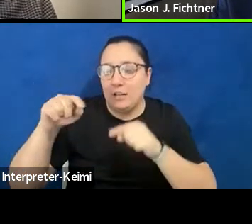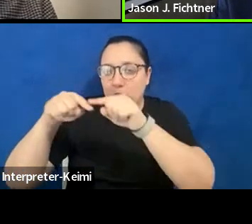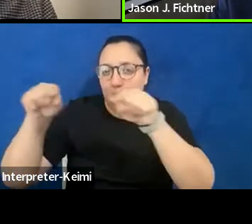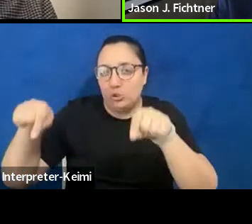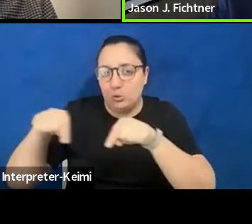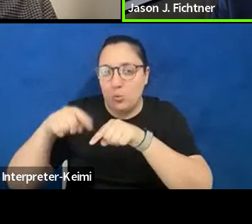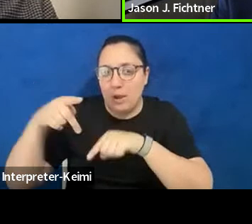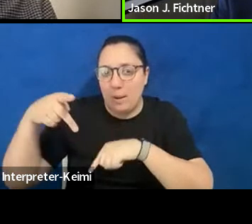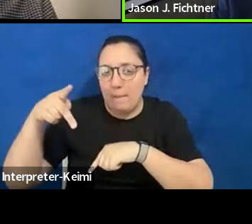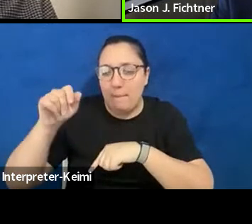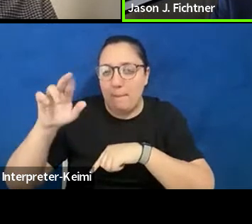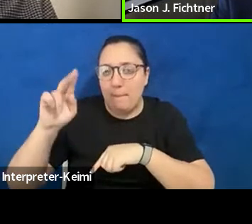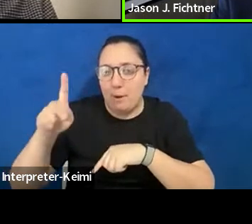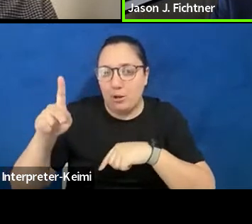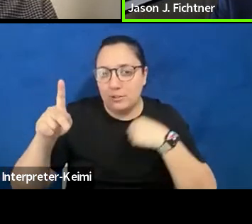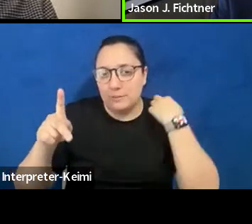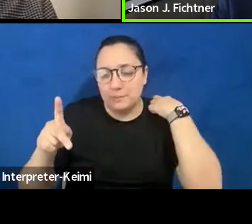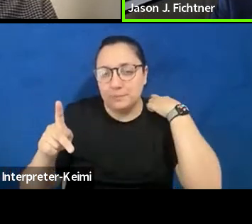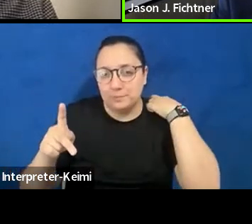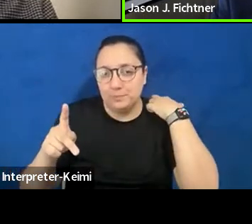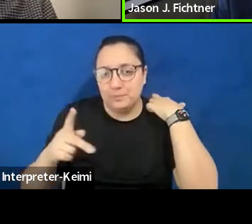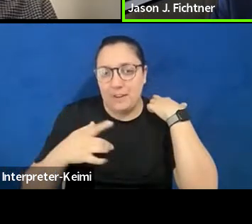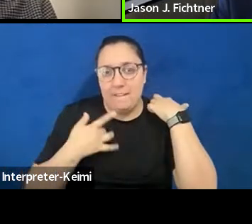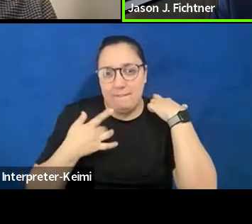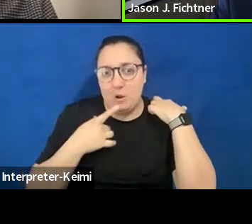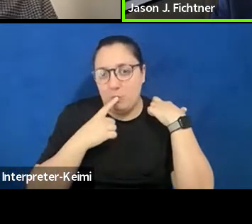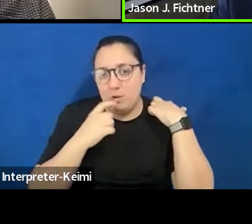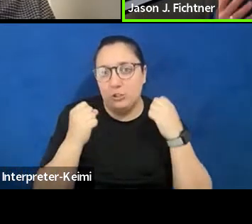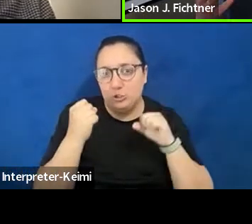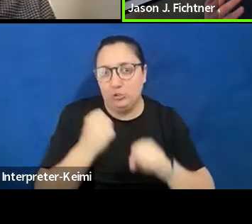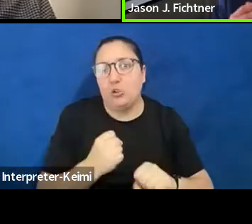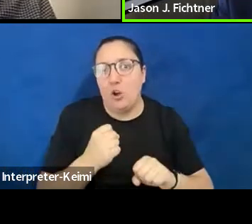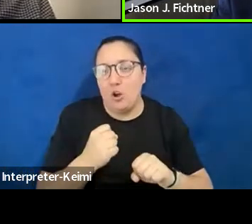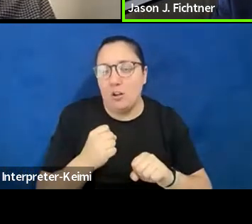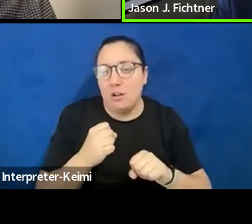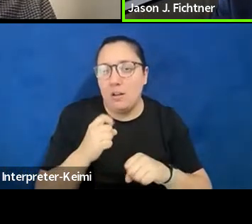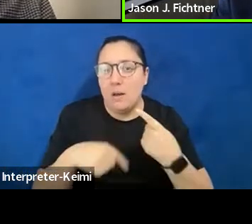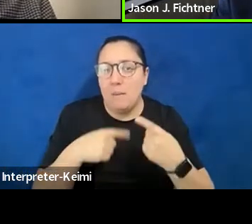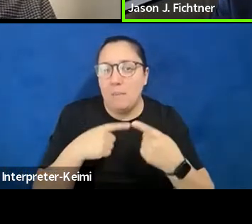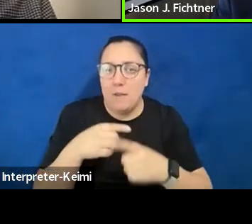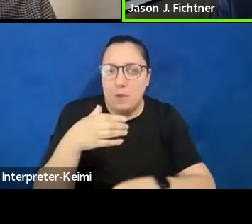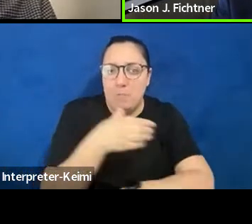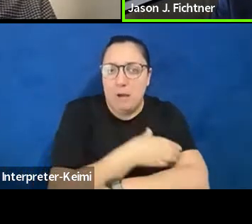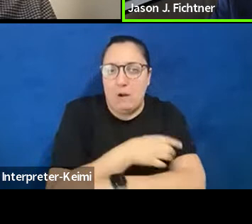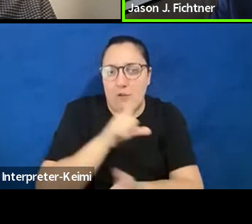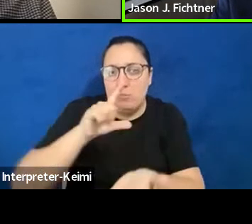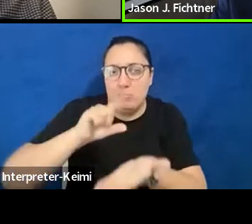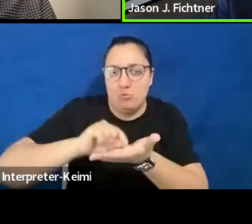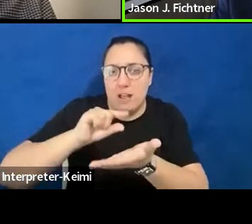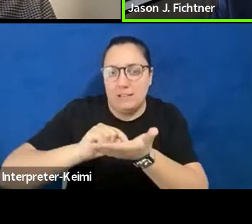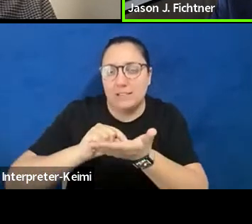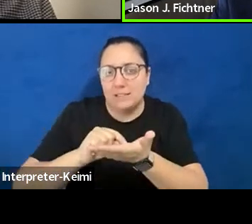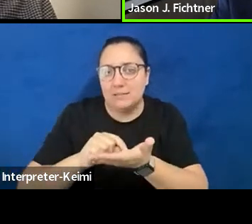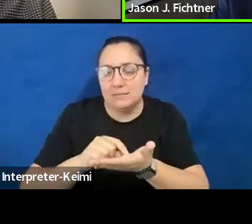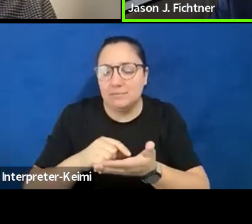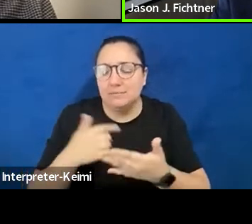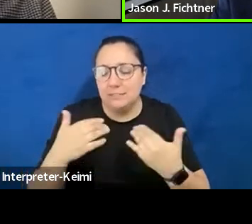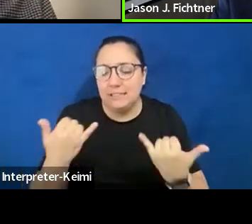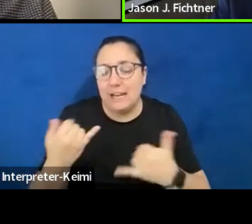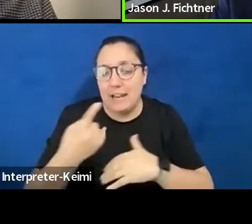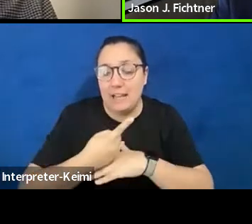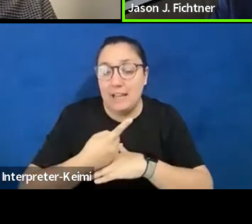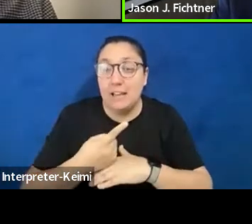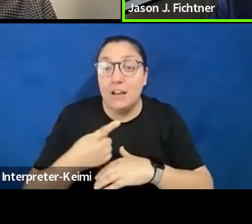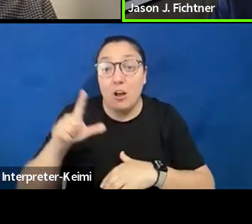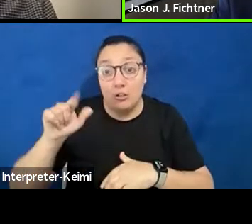building, which, of course, I feel very strongly about the power of the press these days. So I like to have that prominently in my background. Laura did a very good